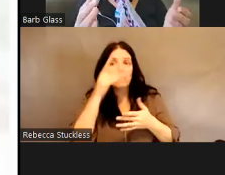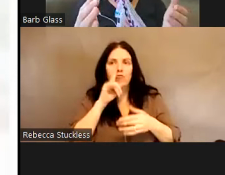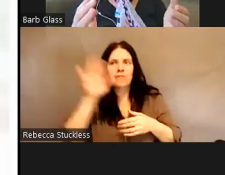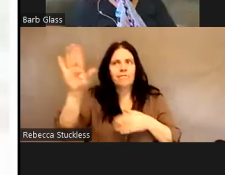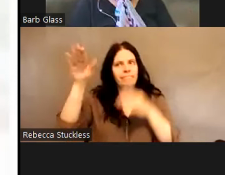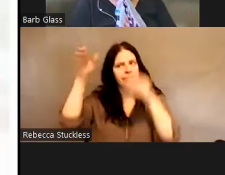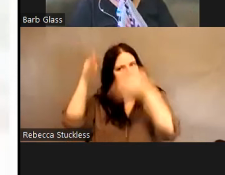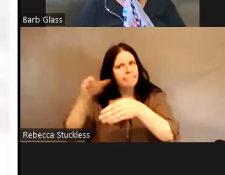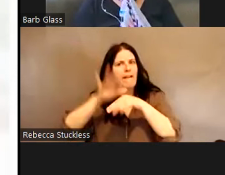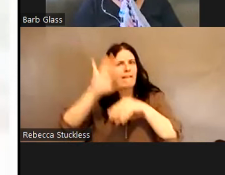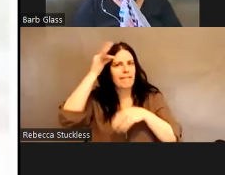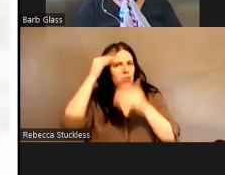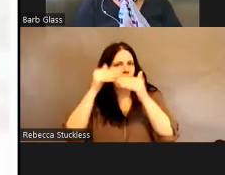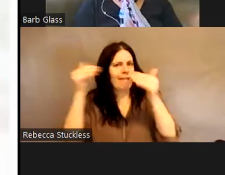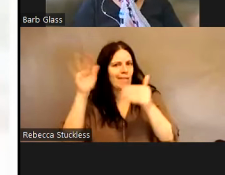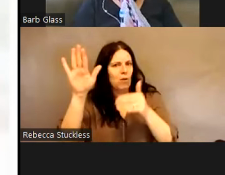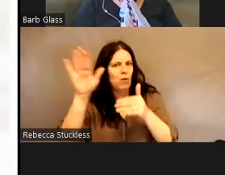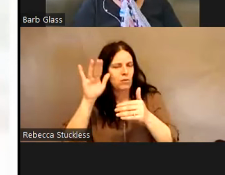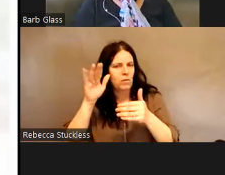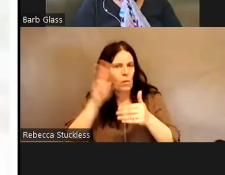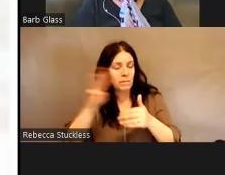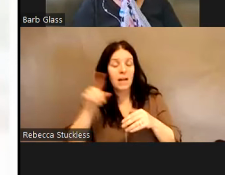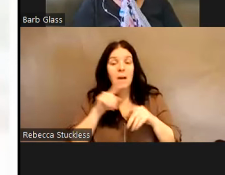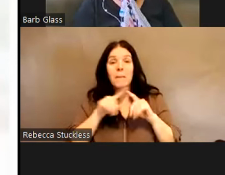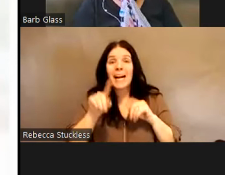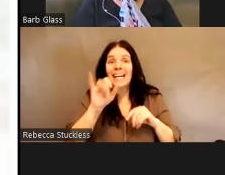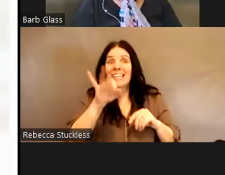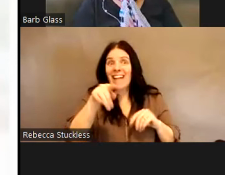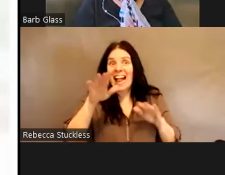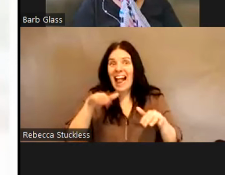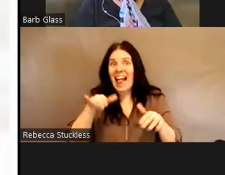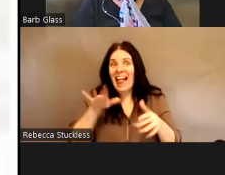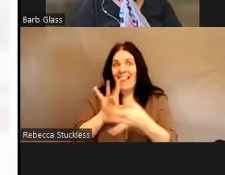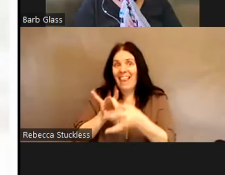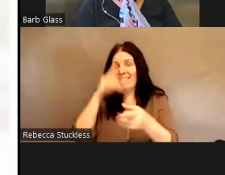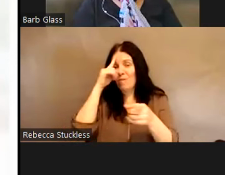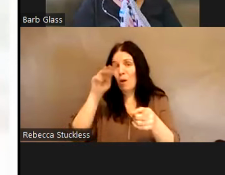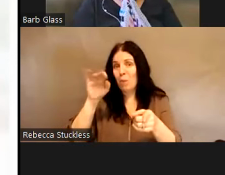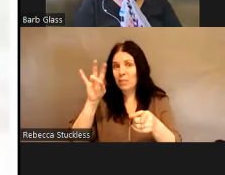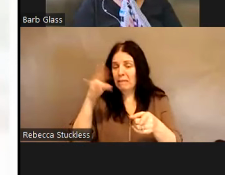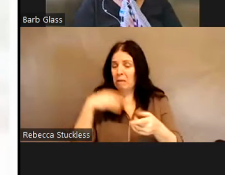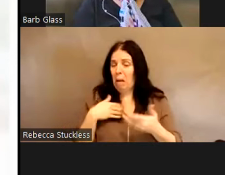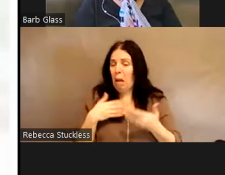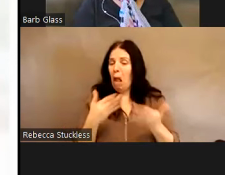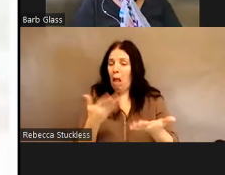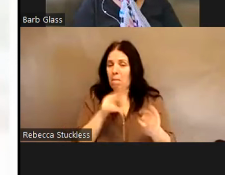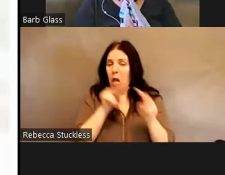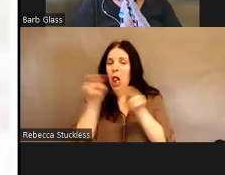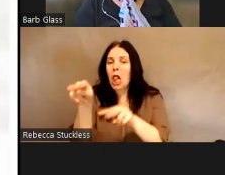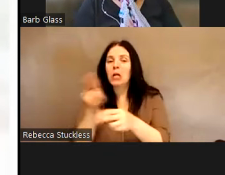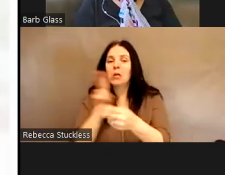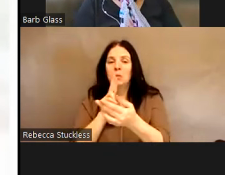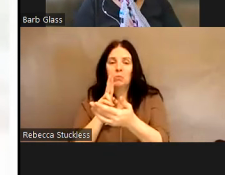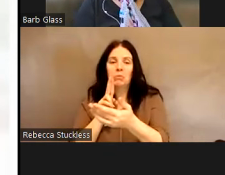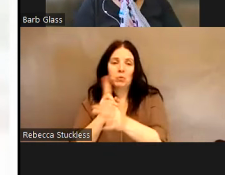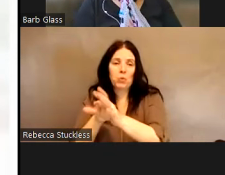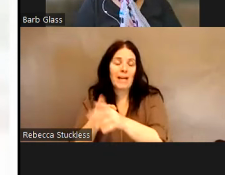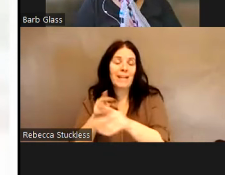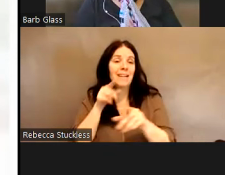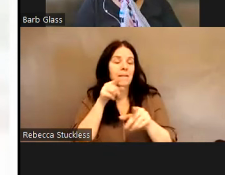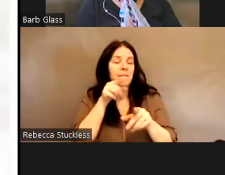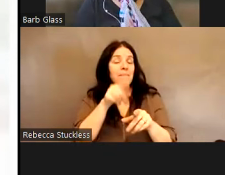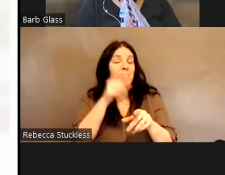Or if you haven't signed up for this one yet, you might want to mark that in your calendar. I don't believe the registration link has